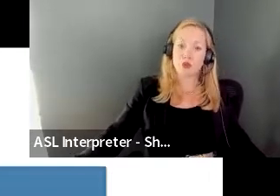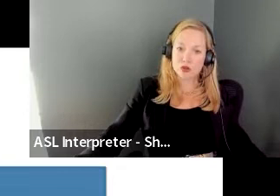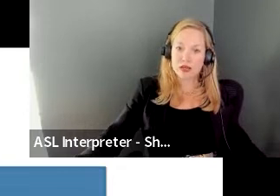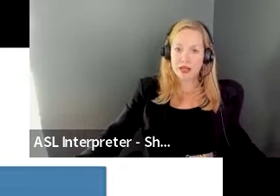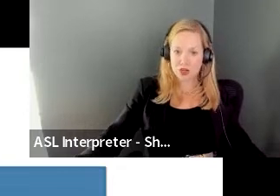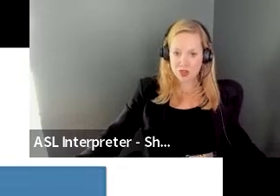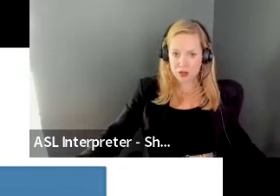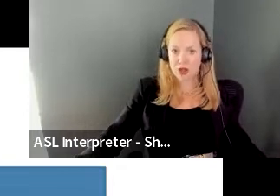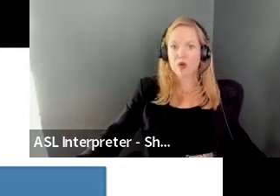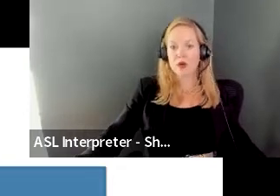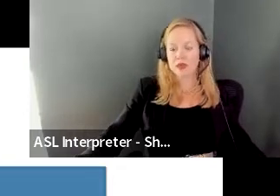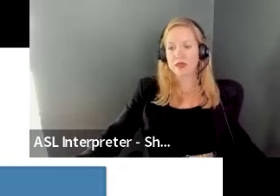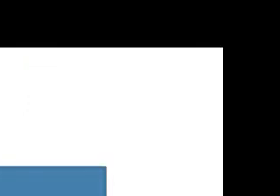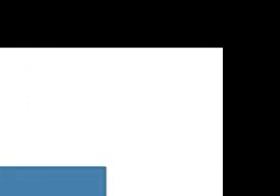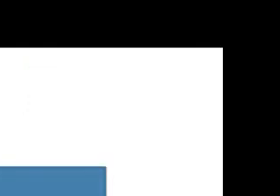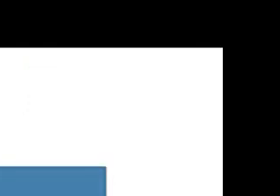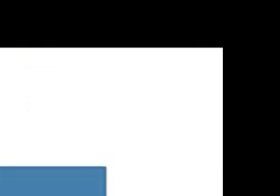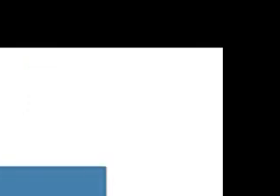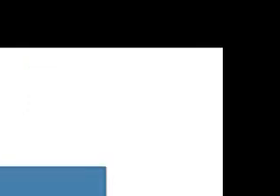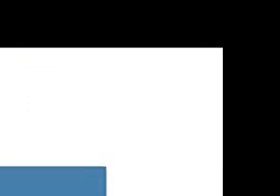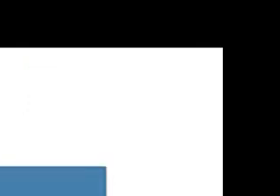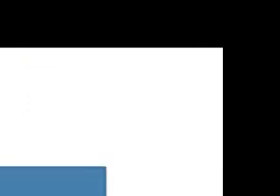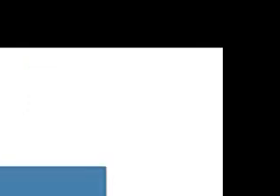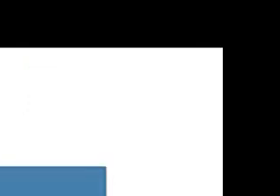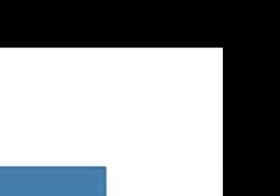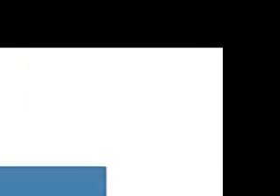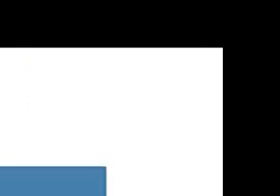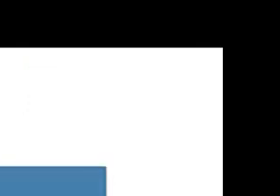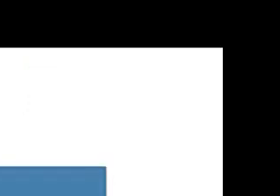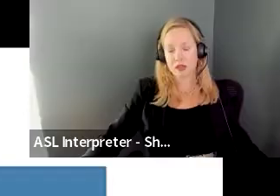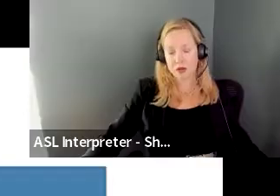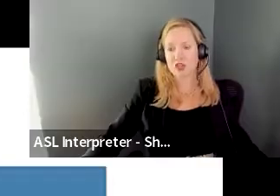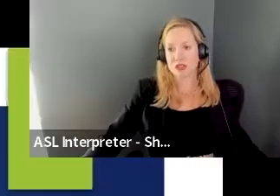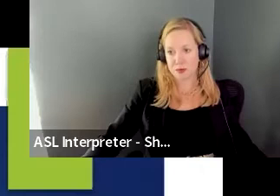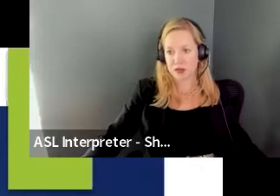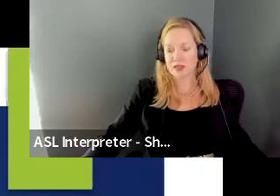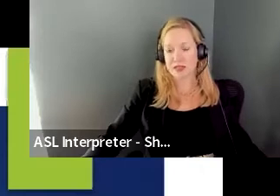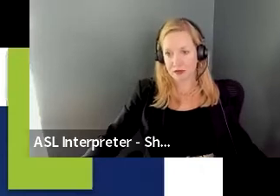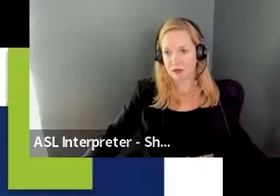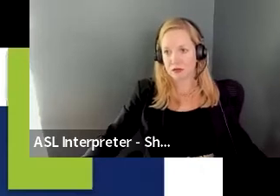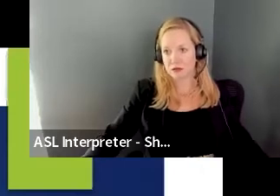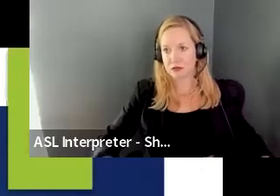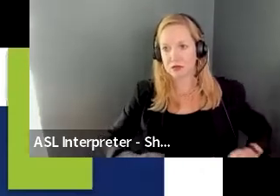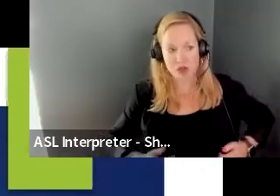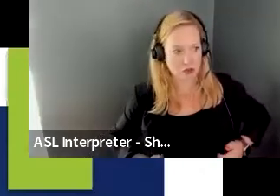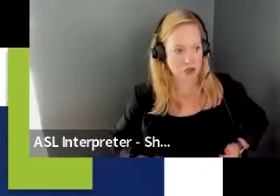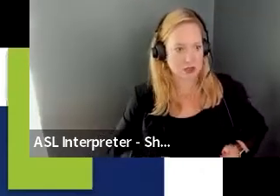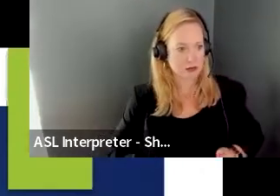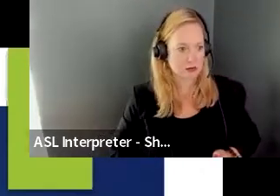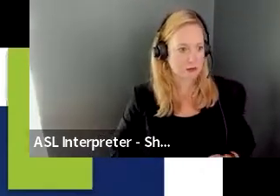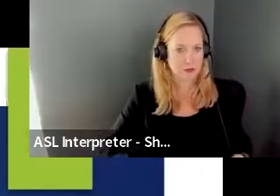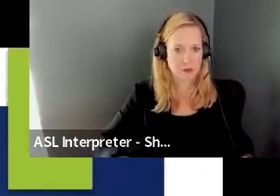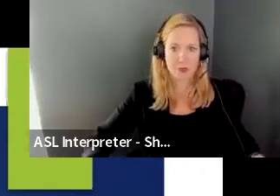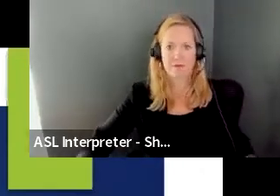a real connection with their communication outcomes, communication experiences in